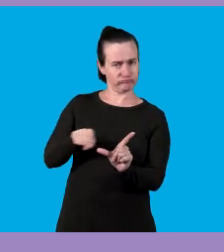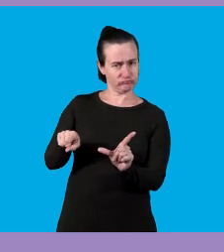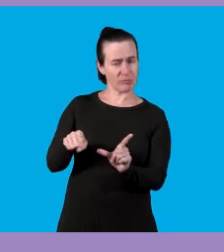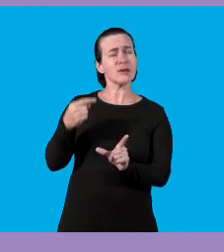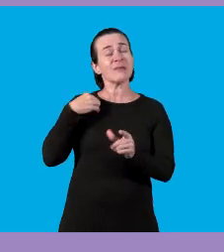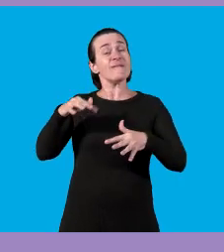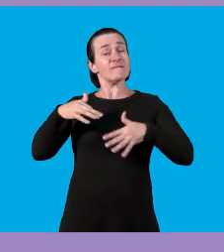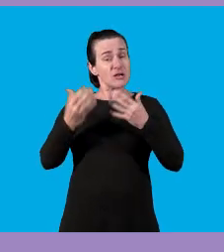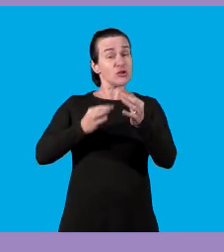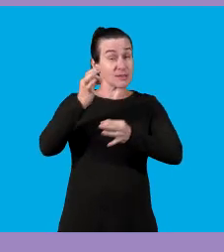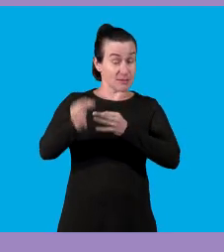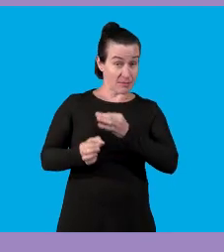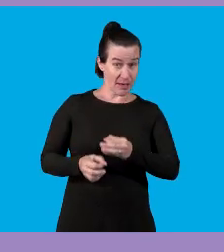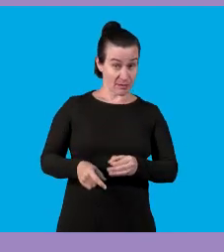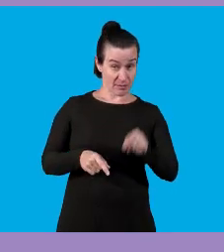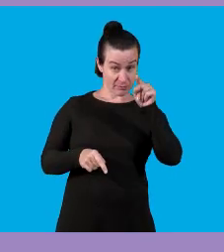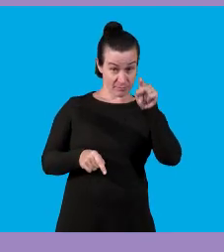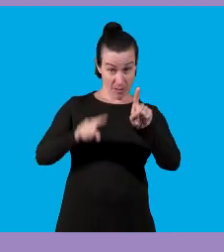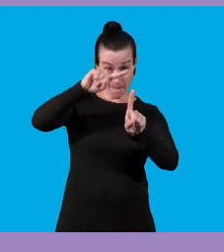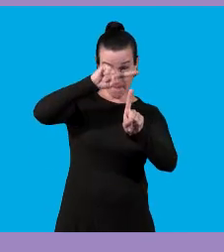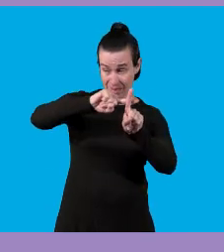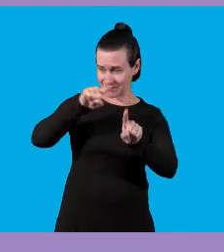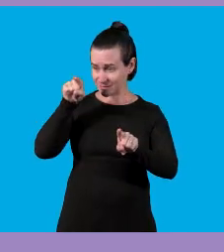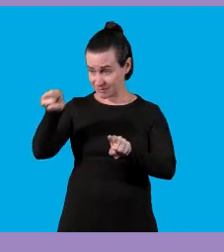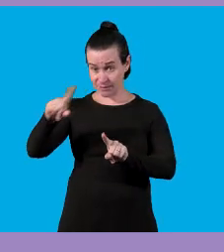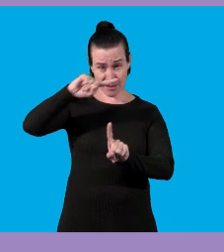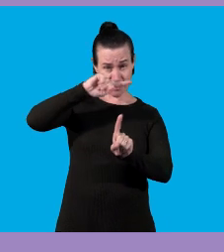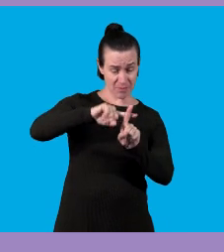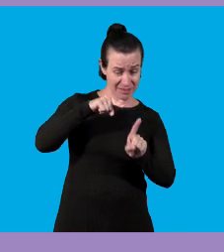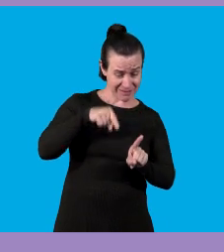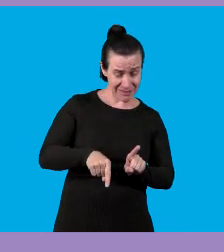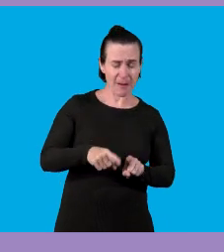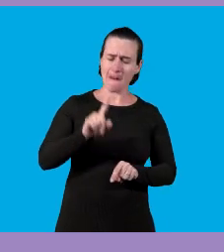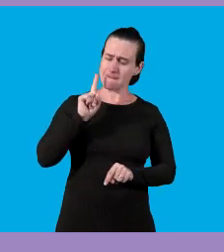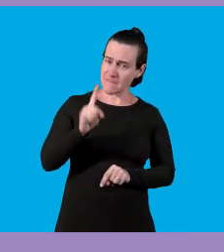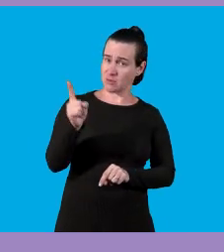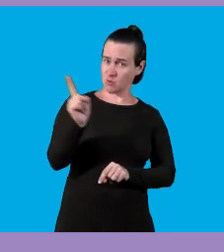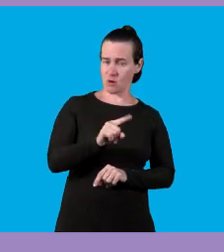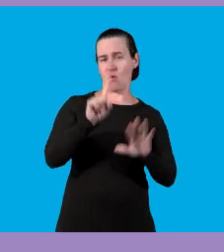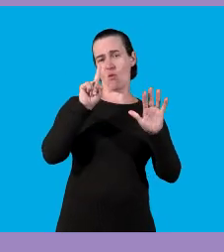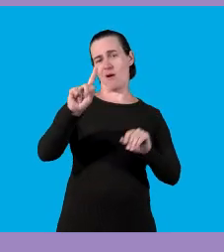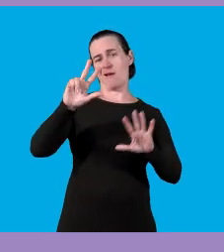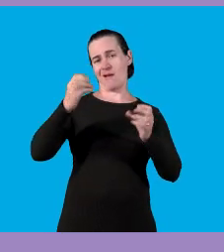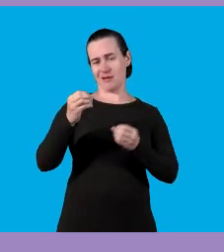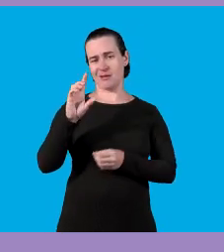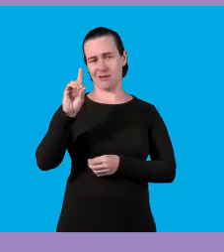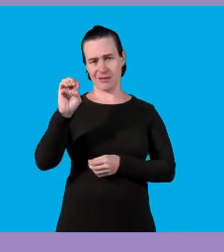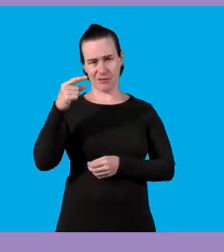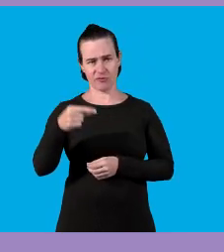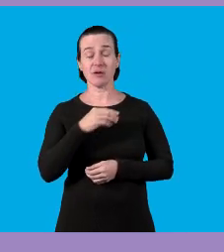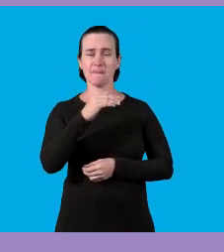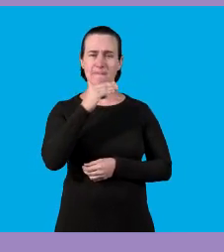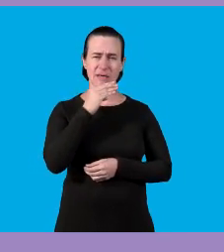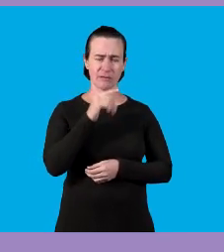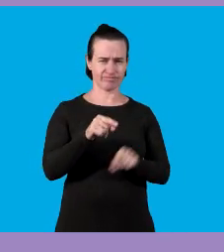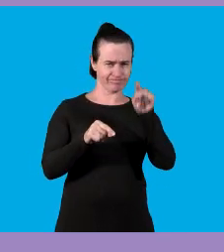have just said, that angles of a triangle will always be 180, we then say angle P plus